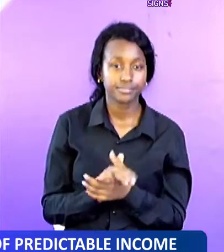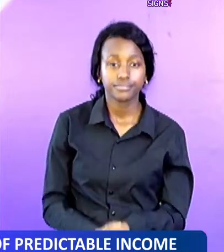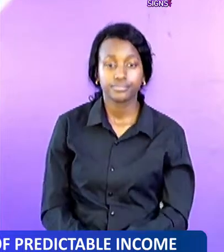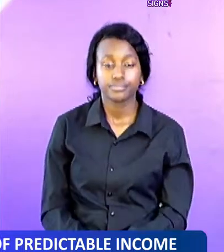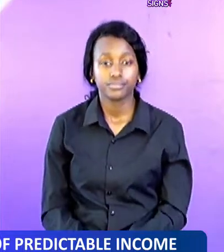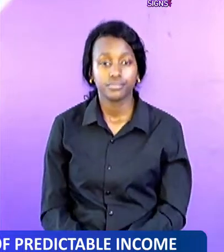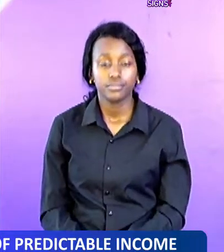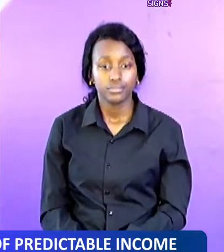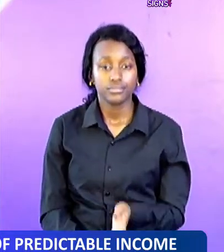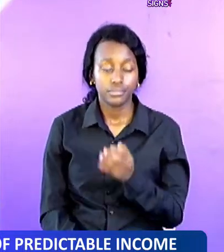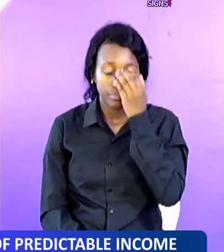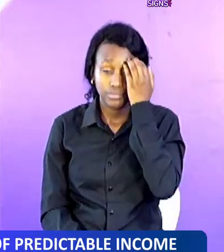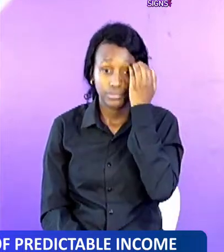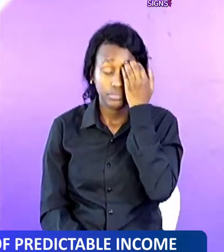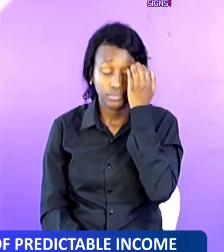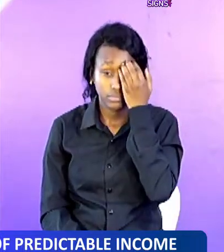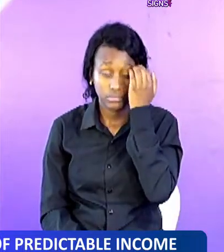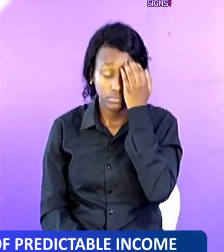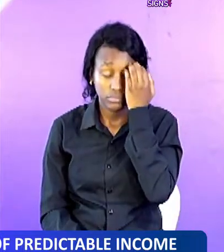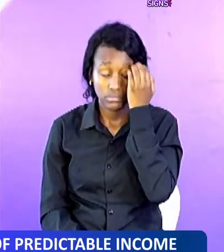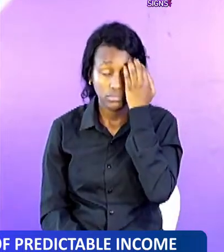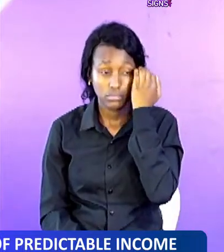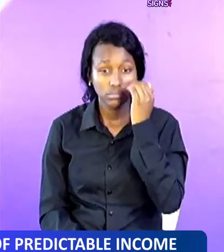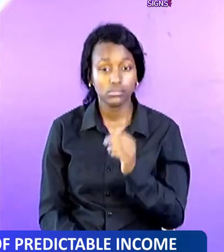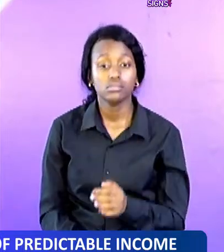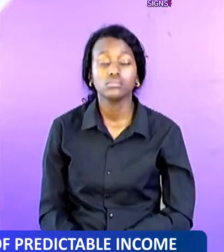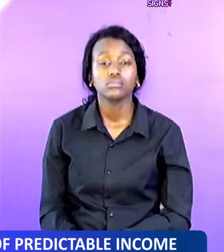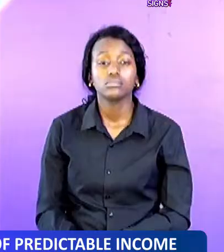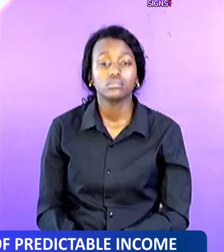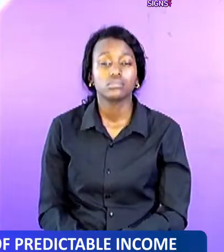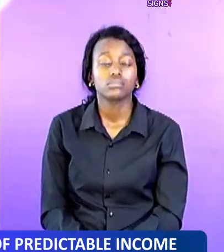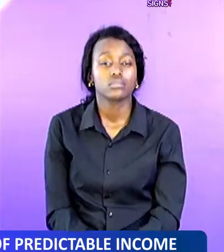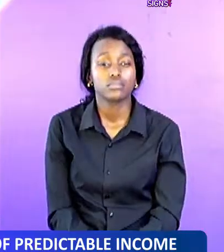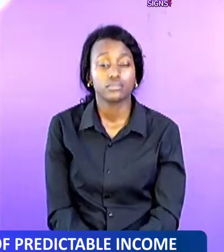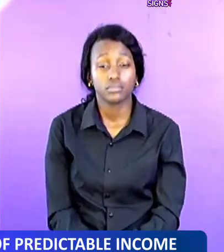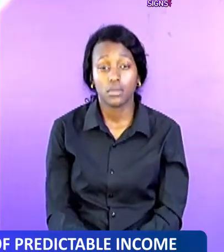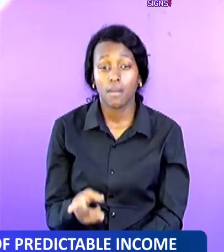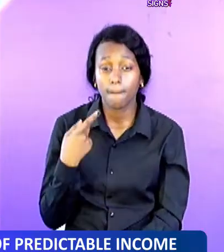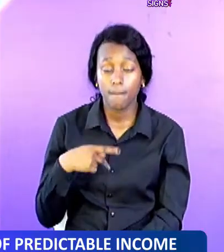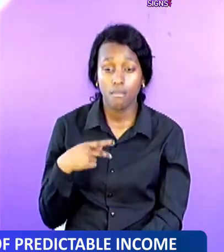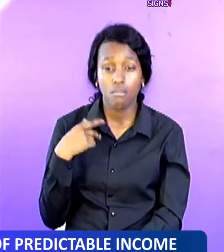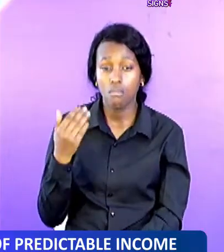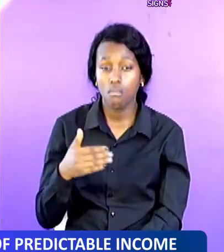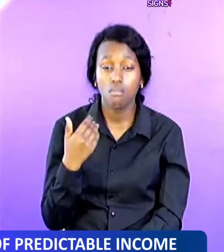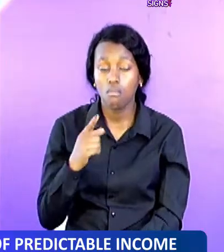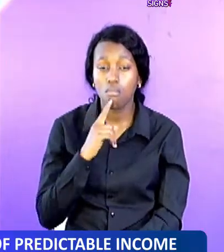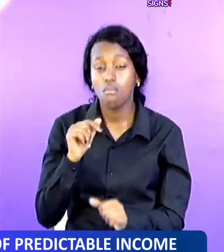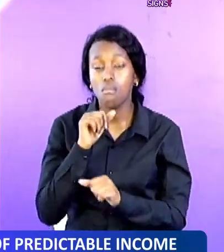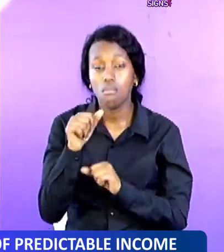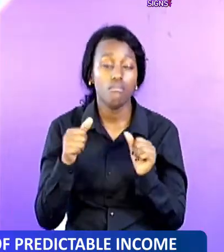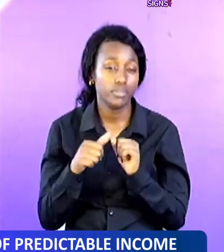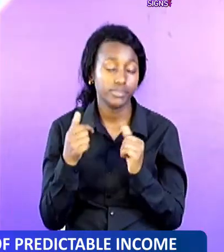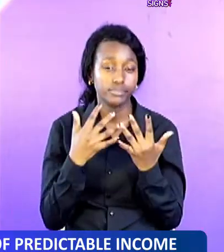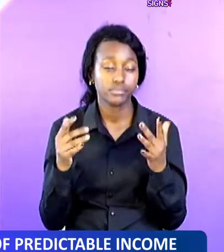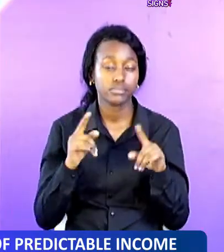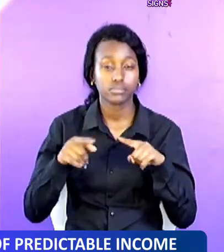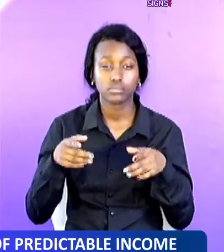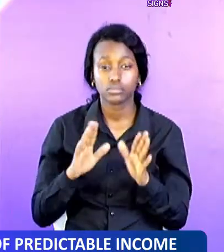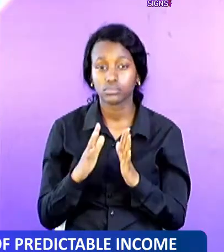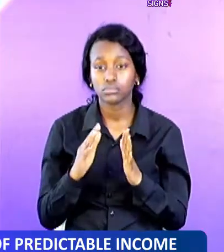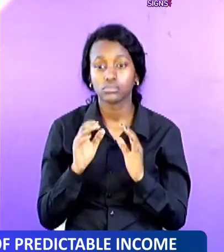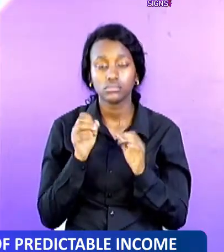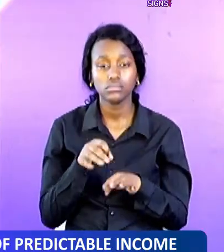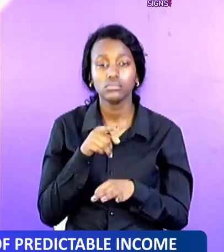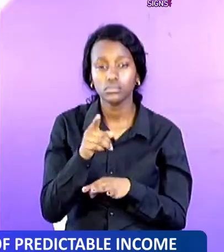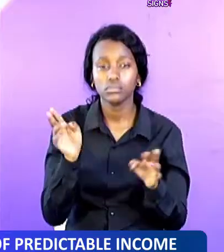capital growth, then you know exactly what you're doing. Nobody will come up with stories of rental incomes. If the objective is income, then you know you're either